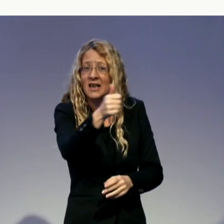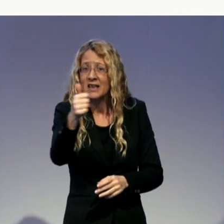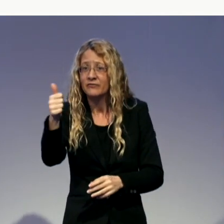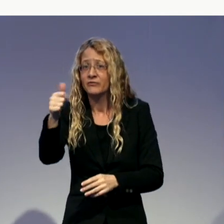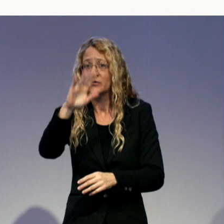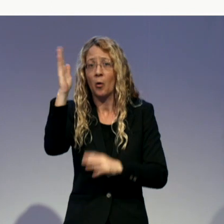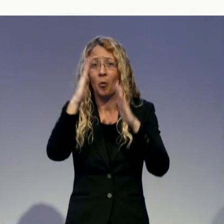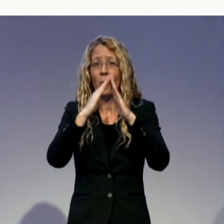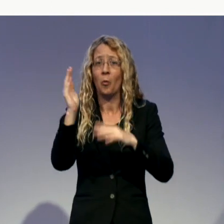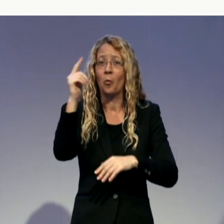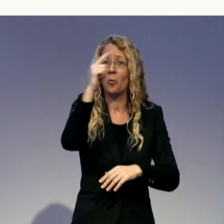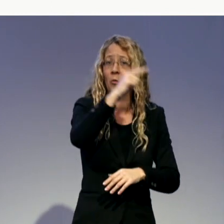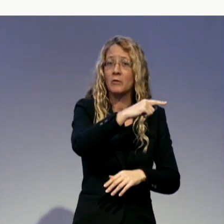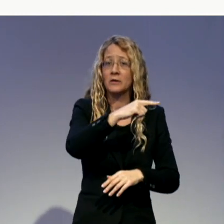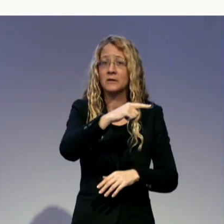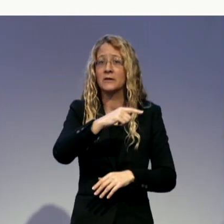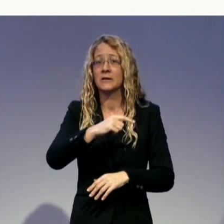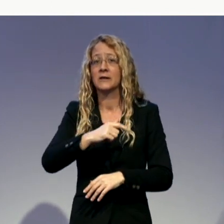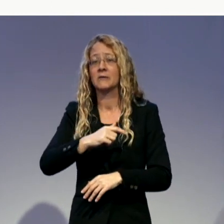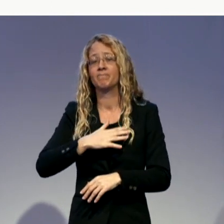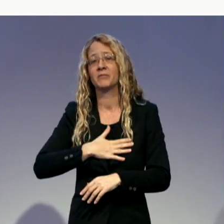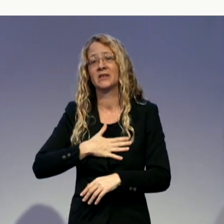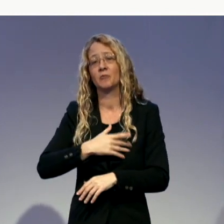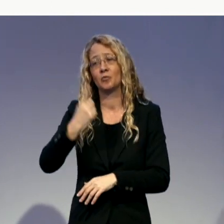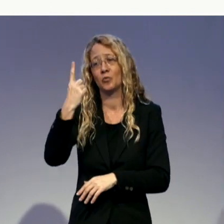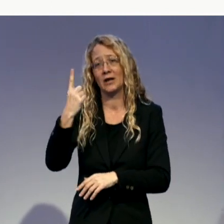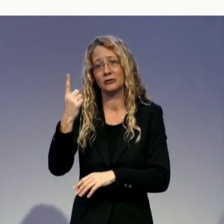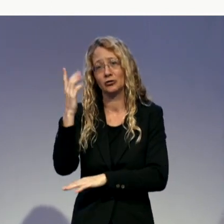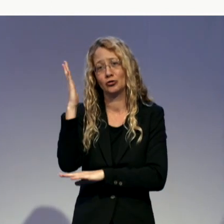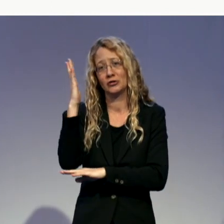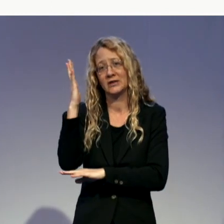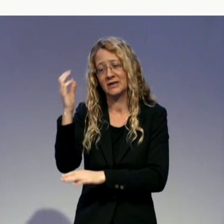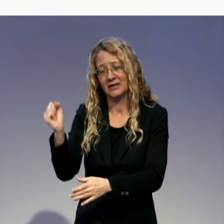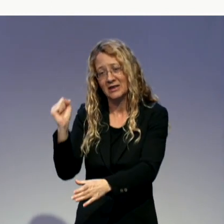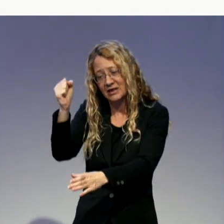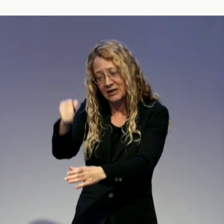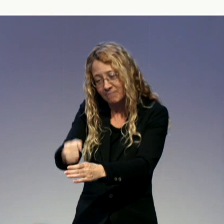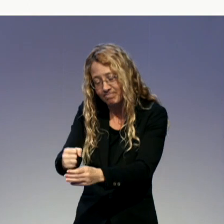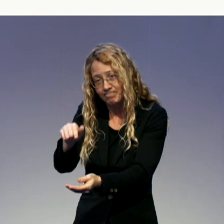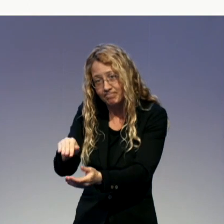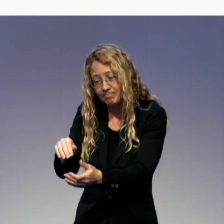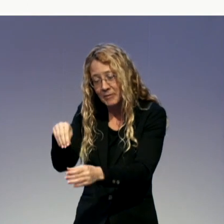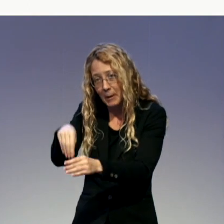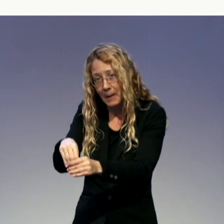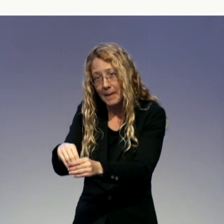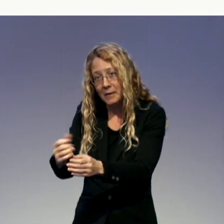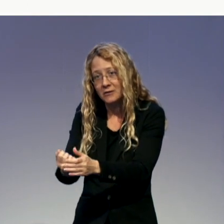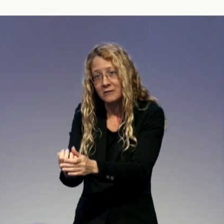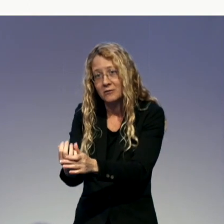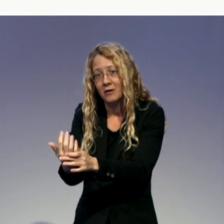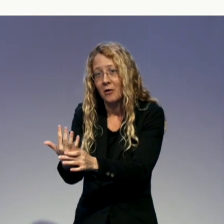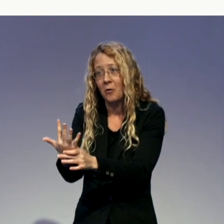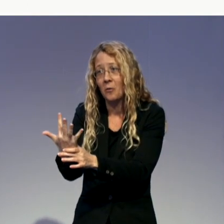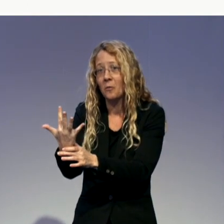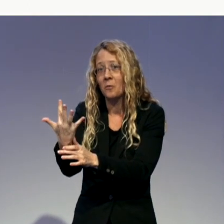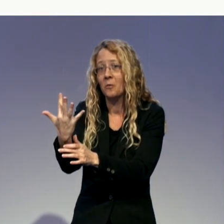of this Zero Project community, and please share this photo to us.